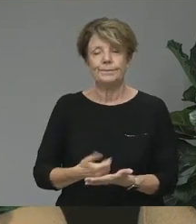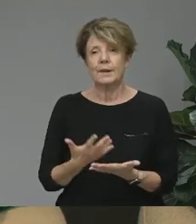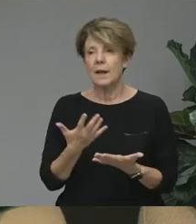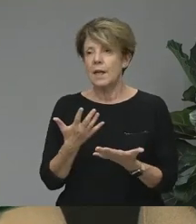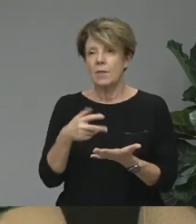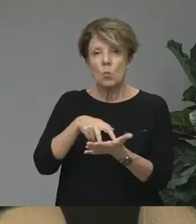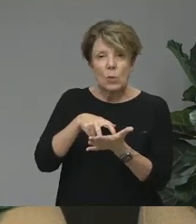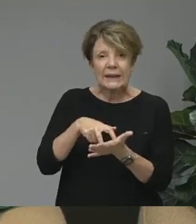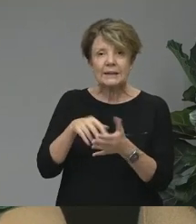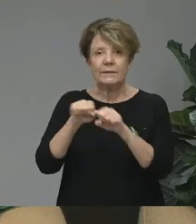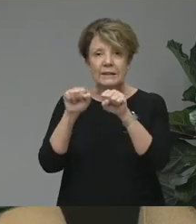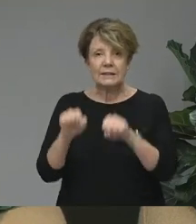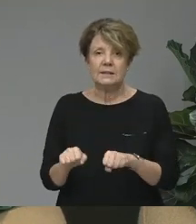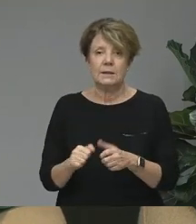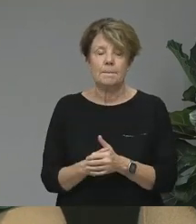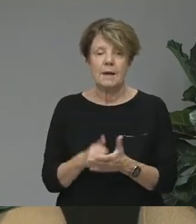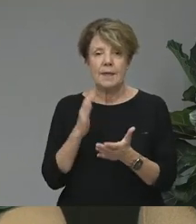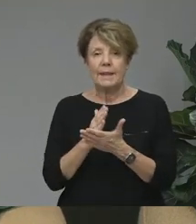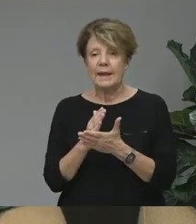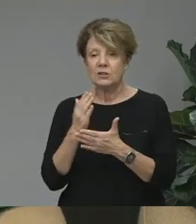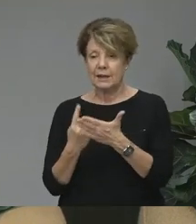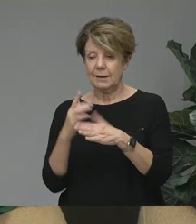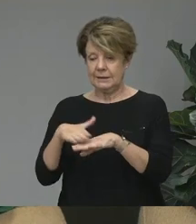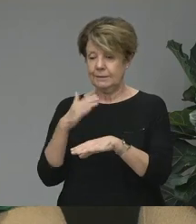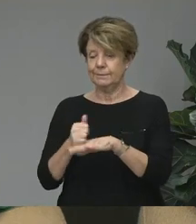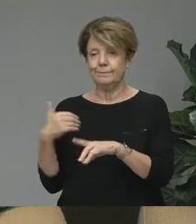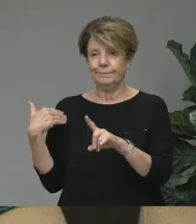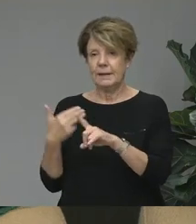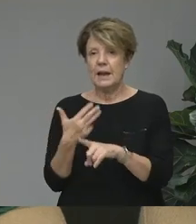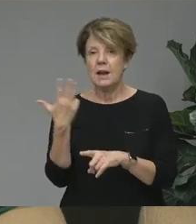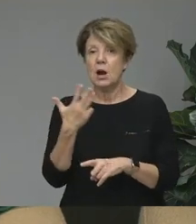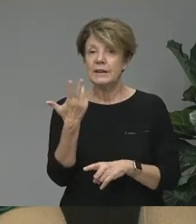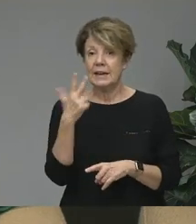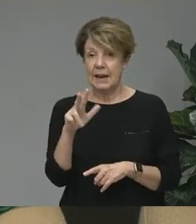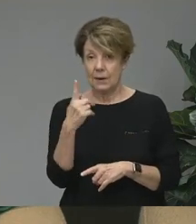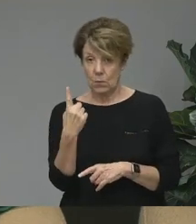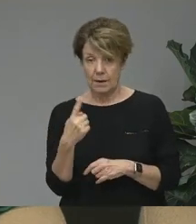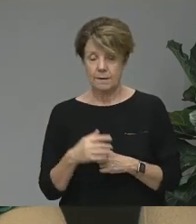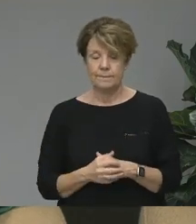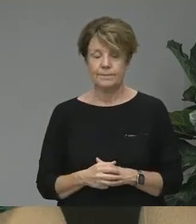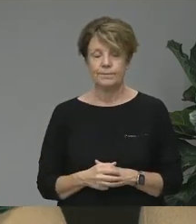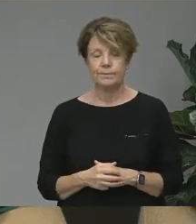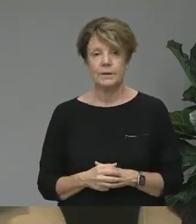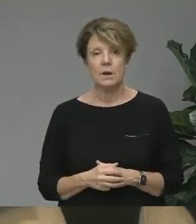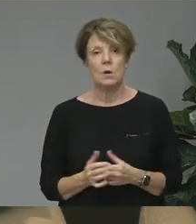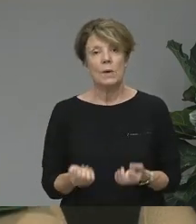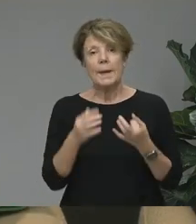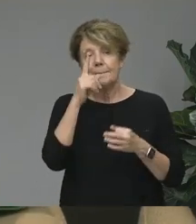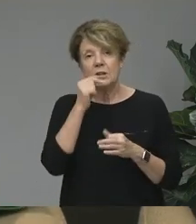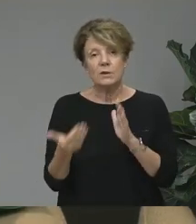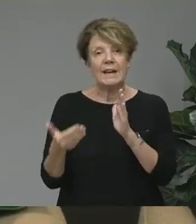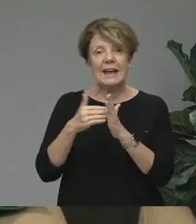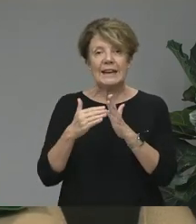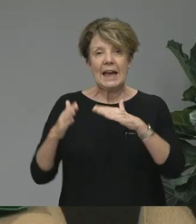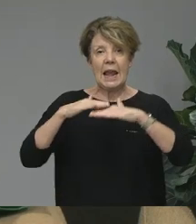of the system that's been in place since 1981. Without the potential of adding a